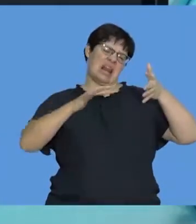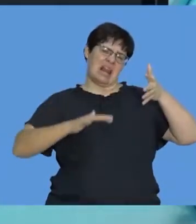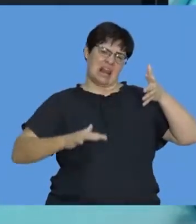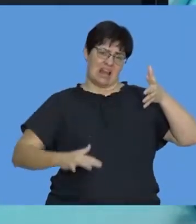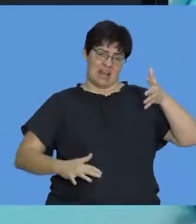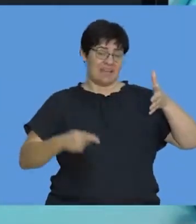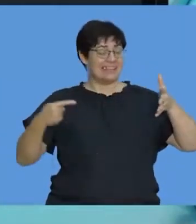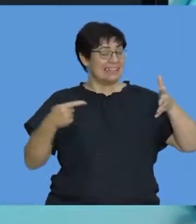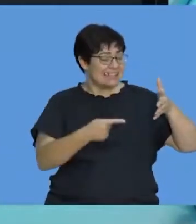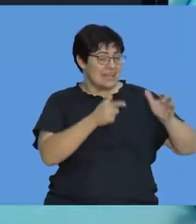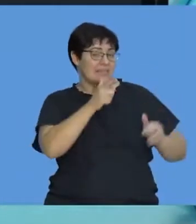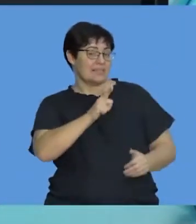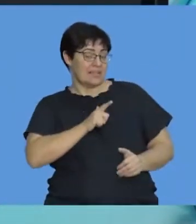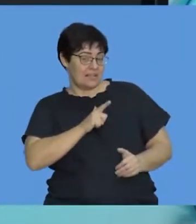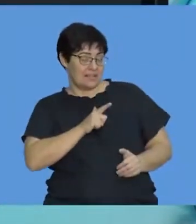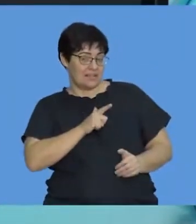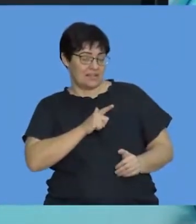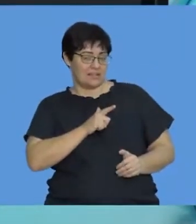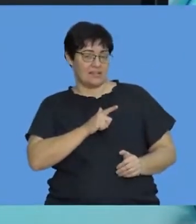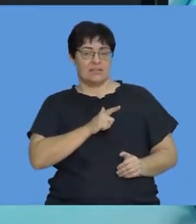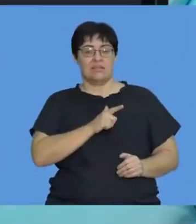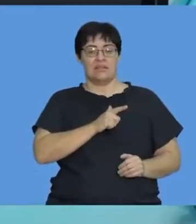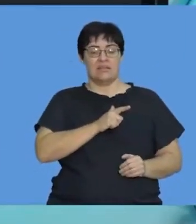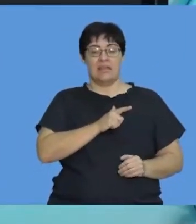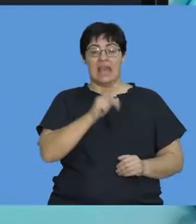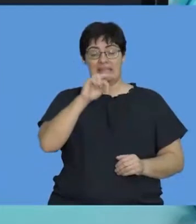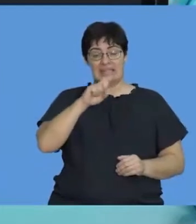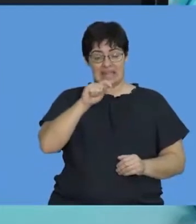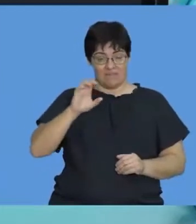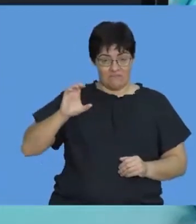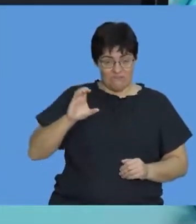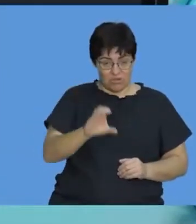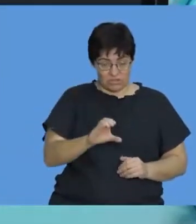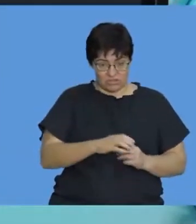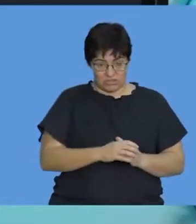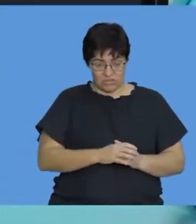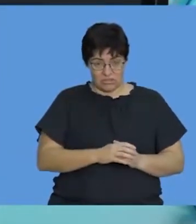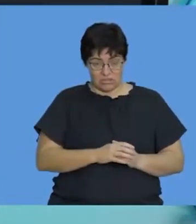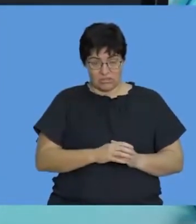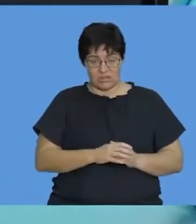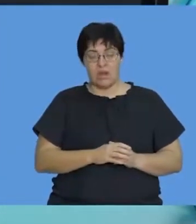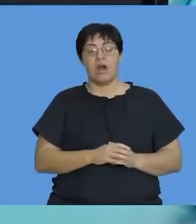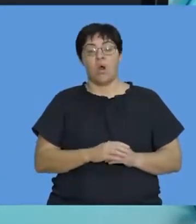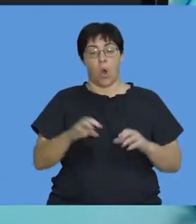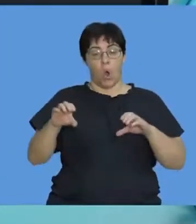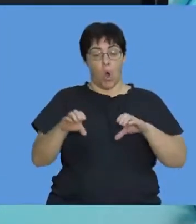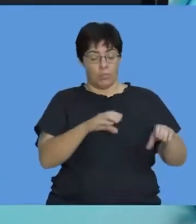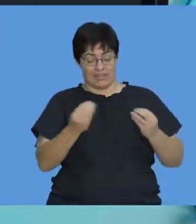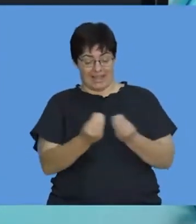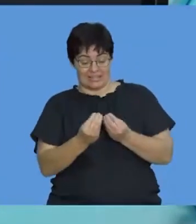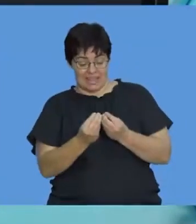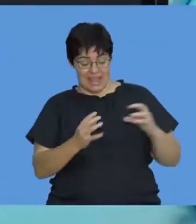you that when a net force acts on an object, the object